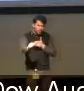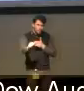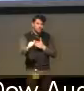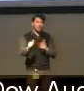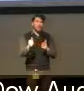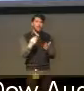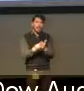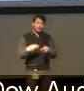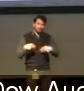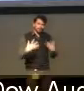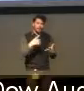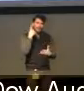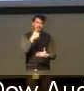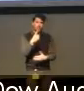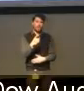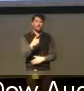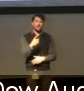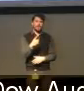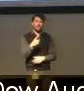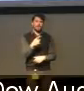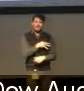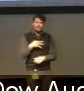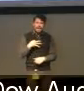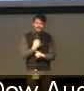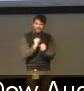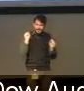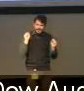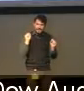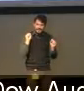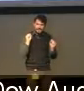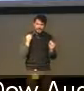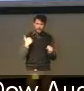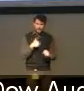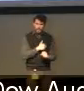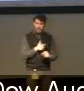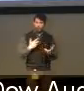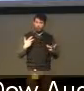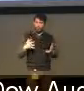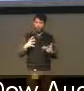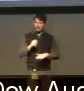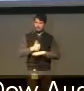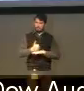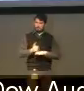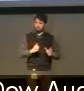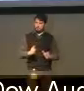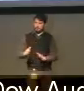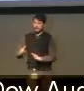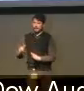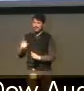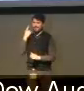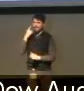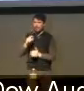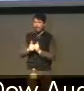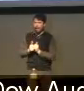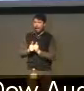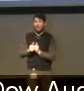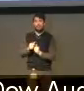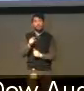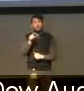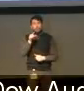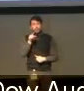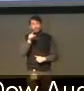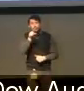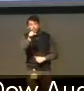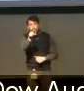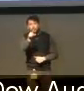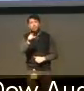and recognition of our frontline staff. While we have some things already planned, we want to hear directly from you on what would be most meaningful for